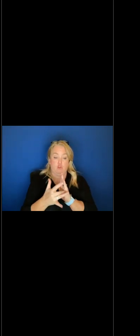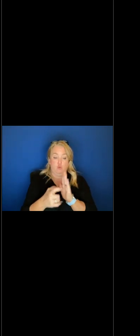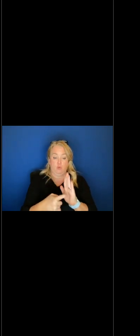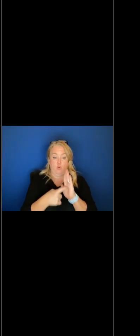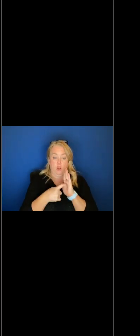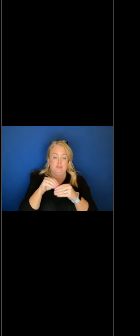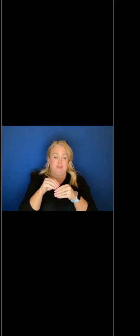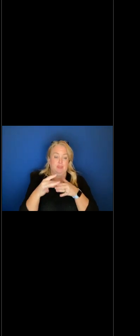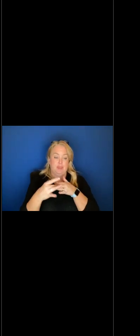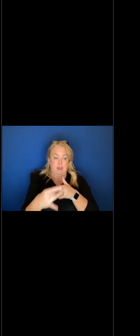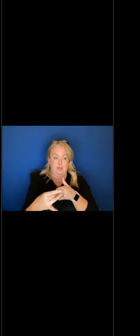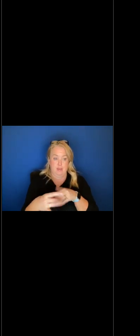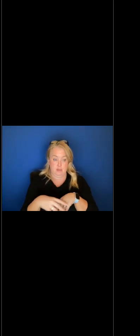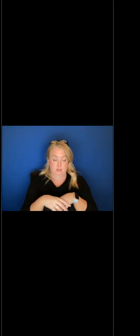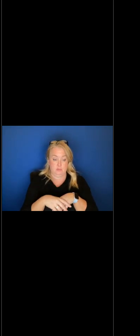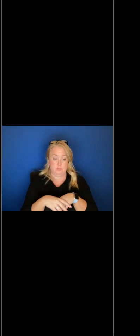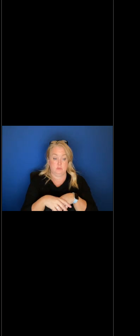the guidelines.